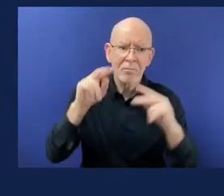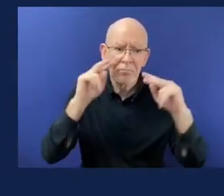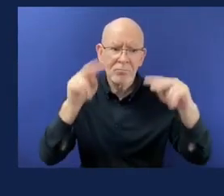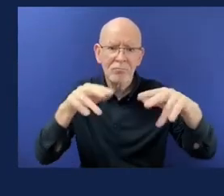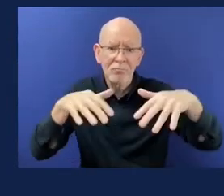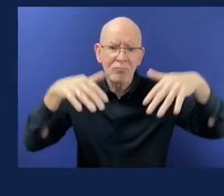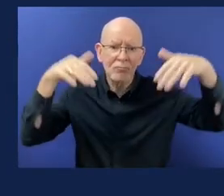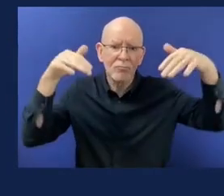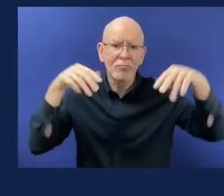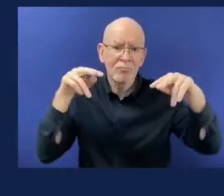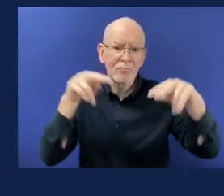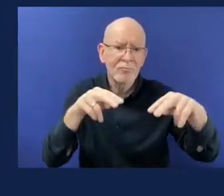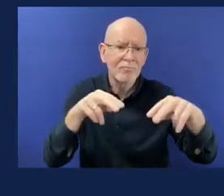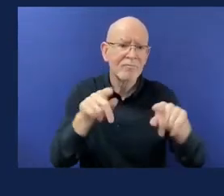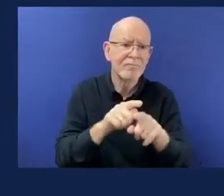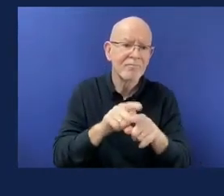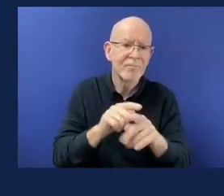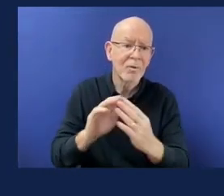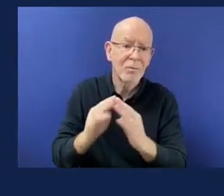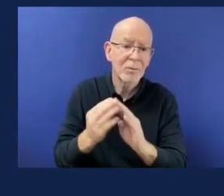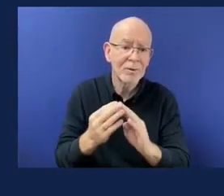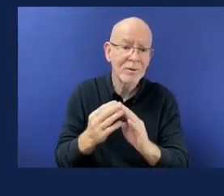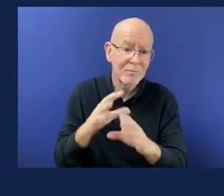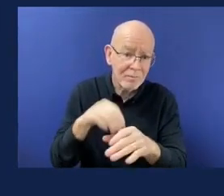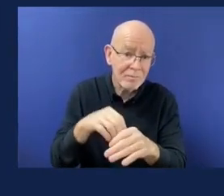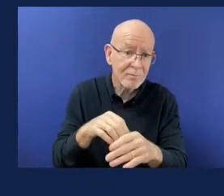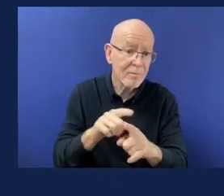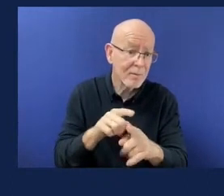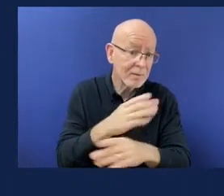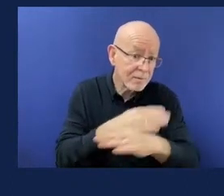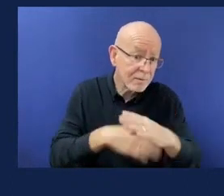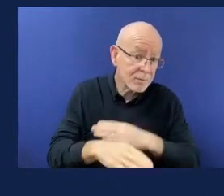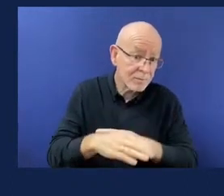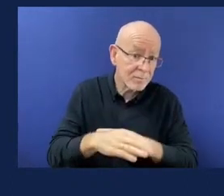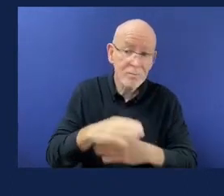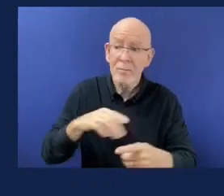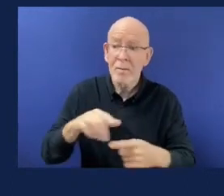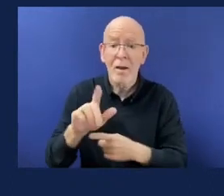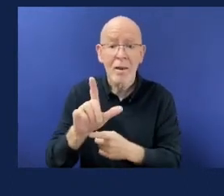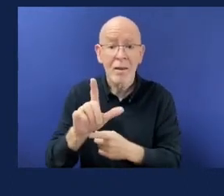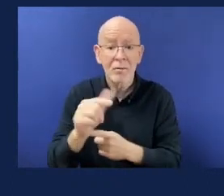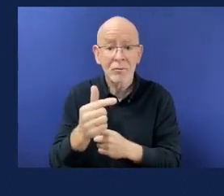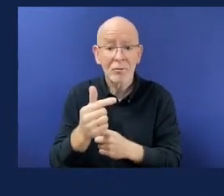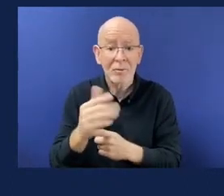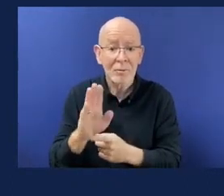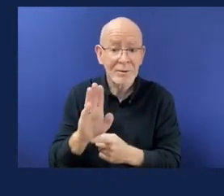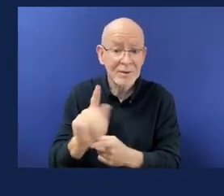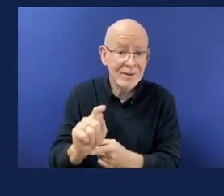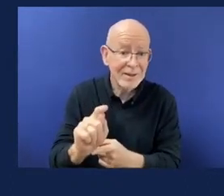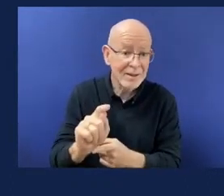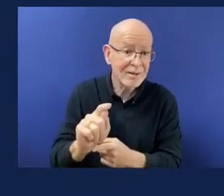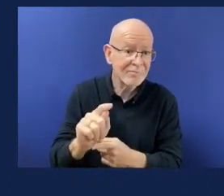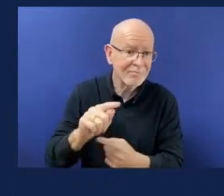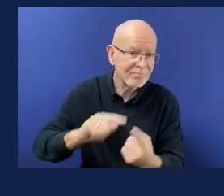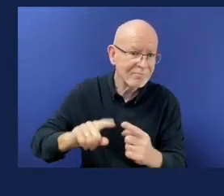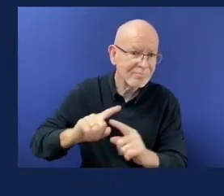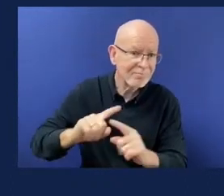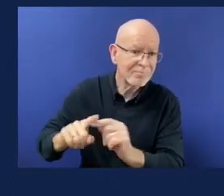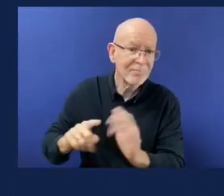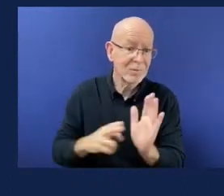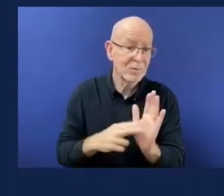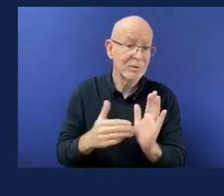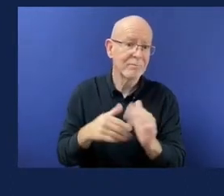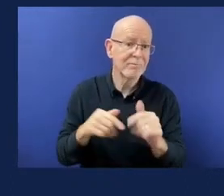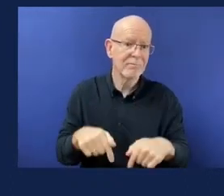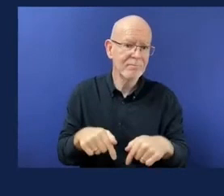on the rights of disabled people to participate fully and equally. That's a very natural fit, of course, for Paula as the